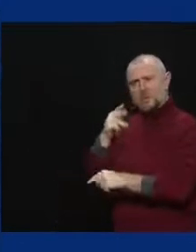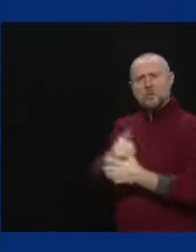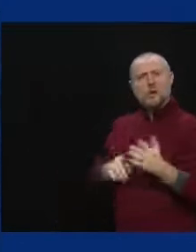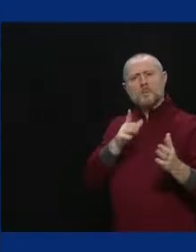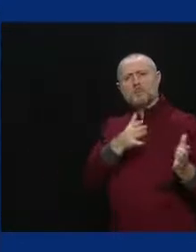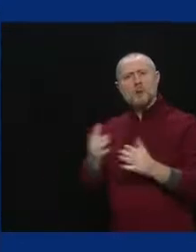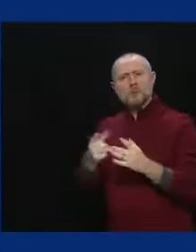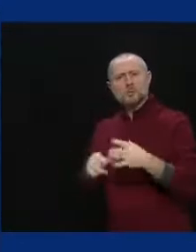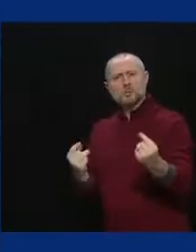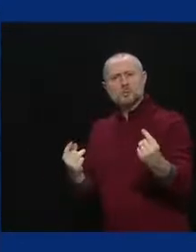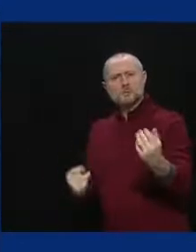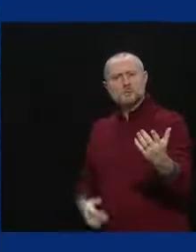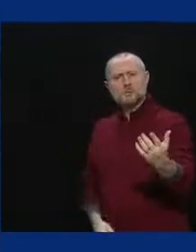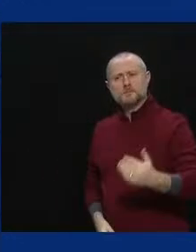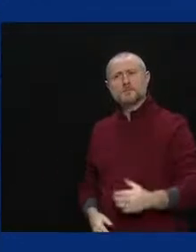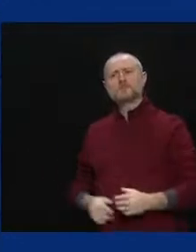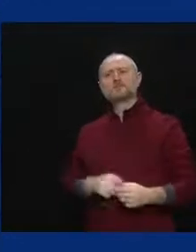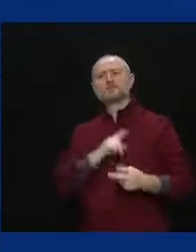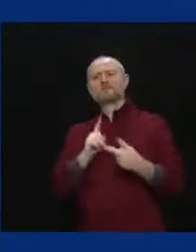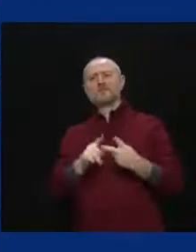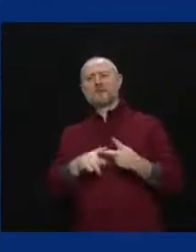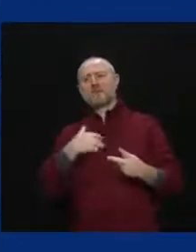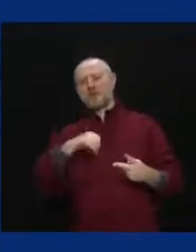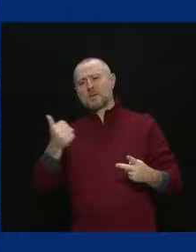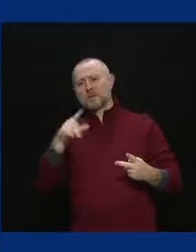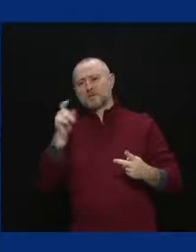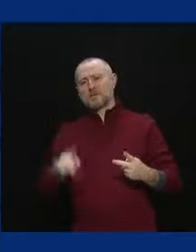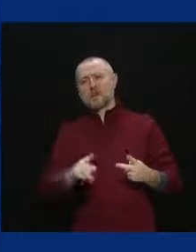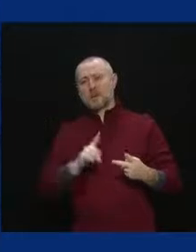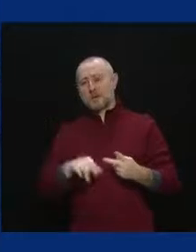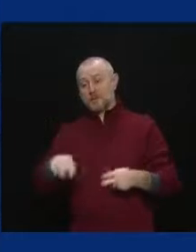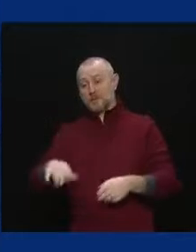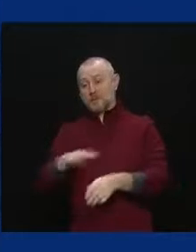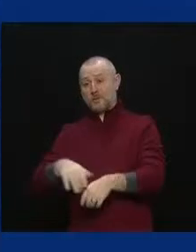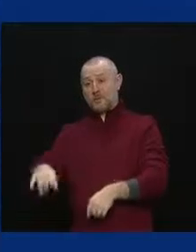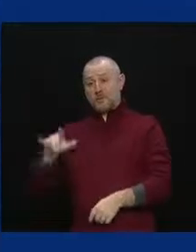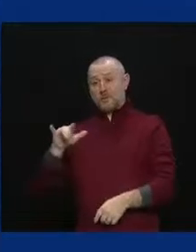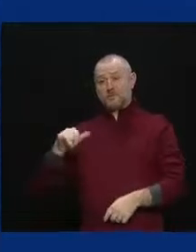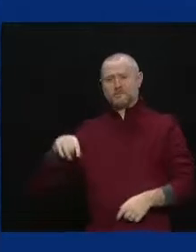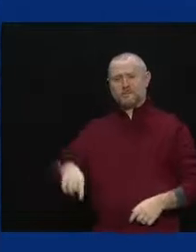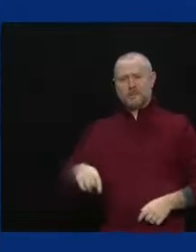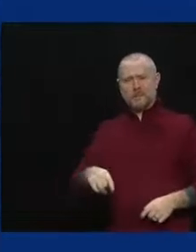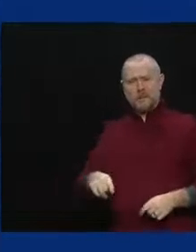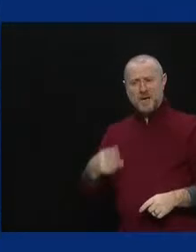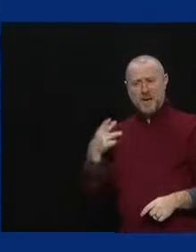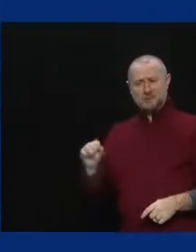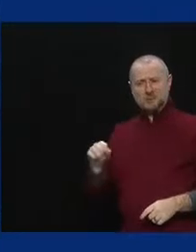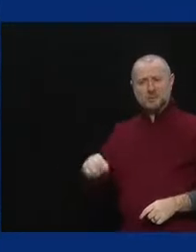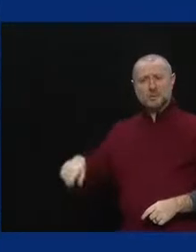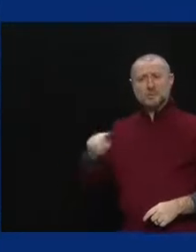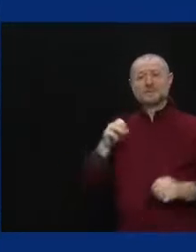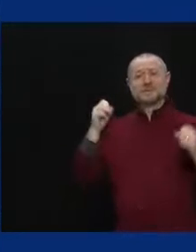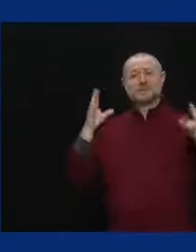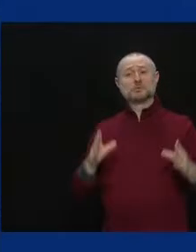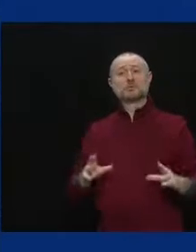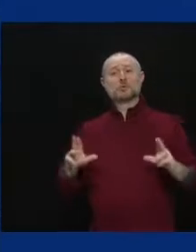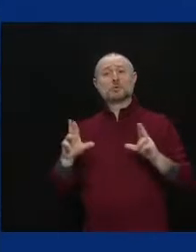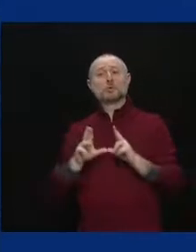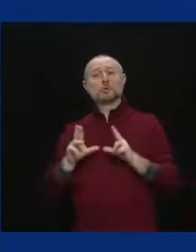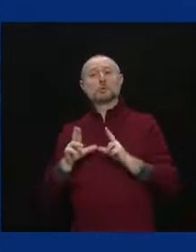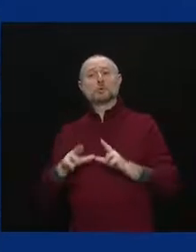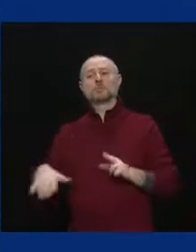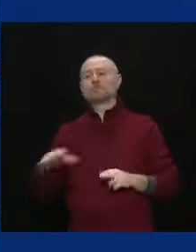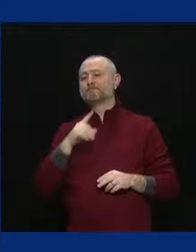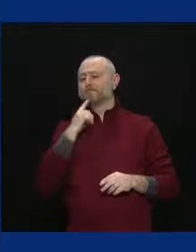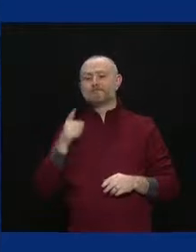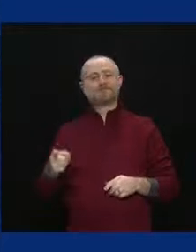this? And secondly, we also have on Long Island here Connecticut High School, where the teachers union says that the situation is, quote, out